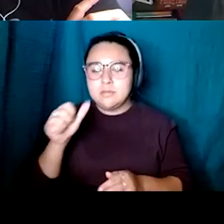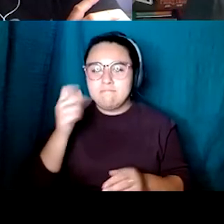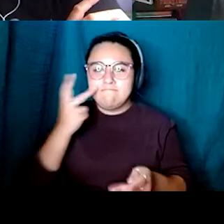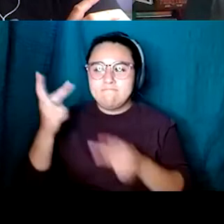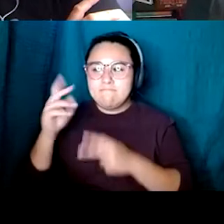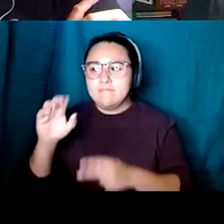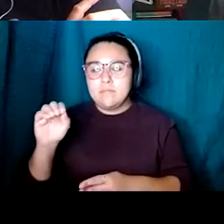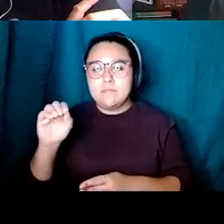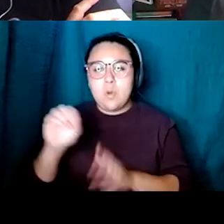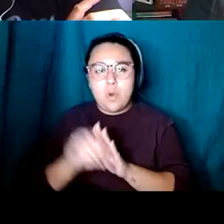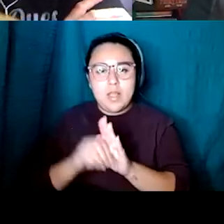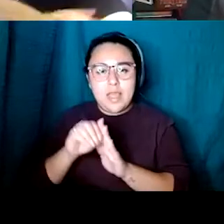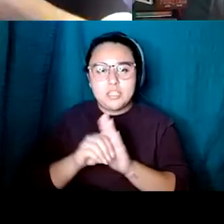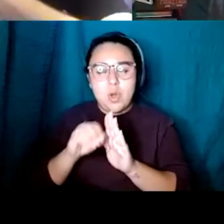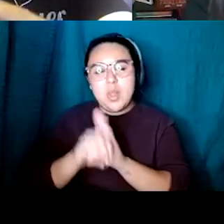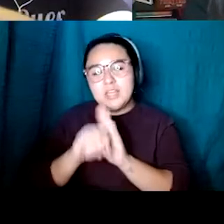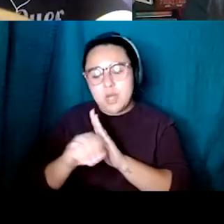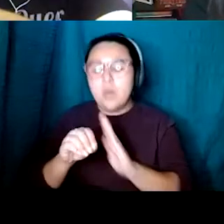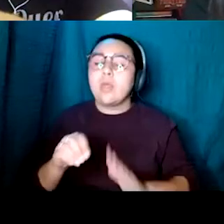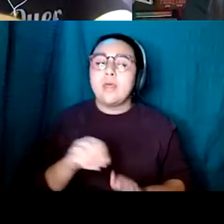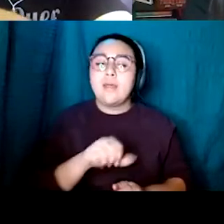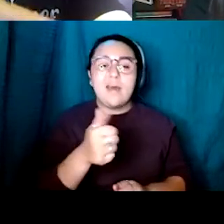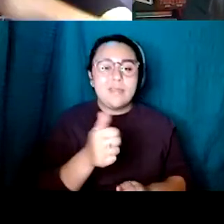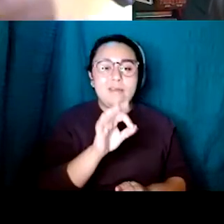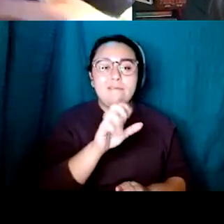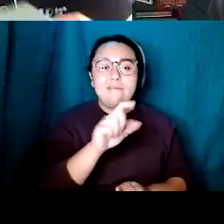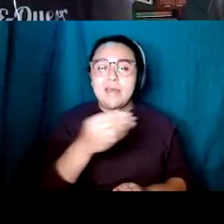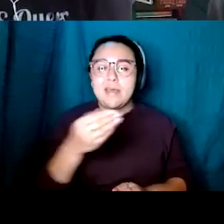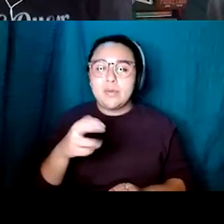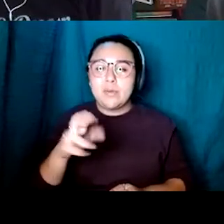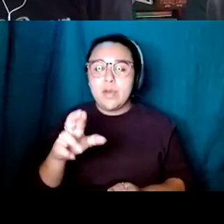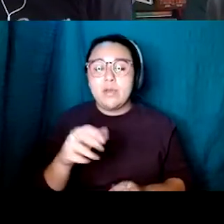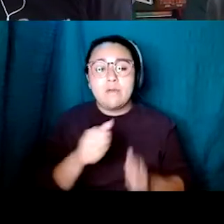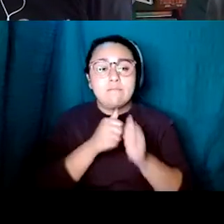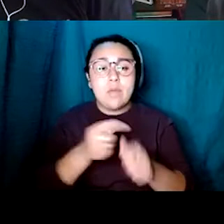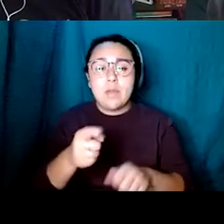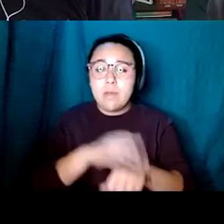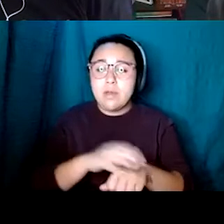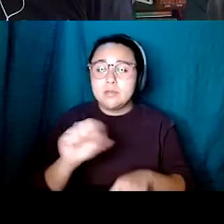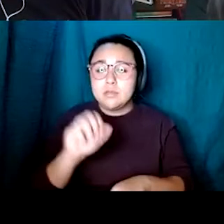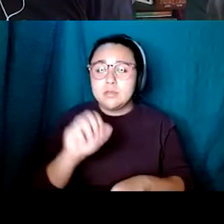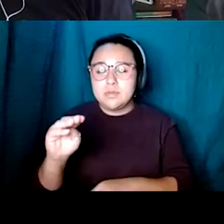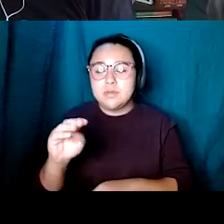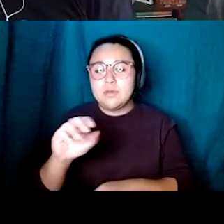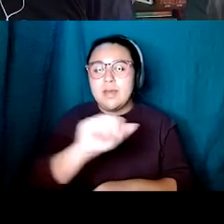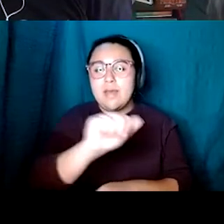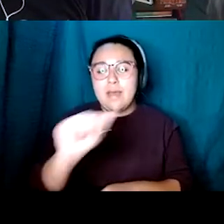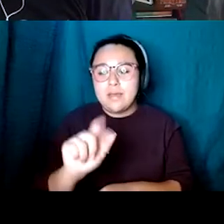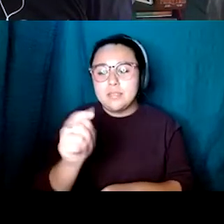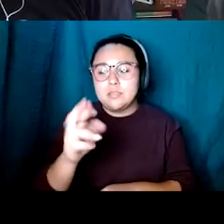Fat and Queer, an anthology of queer and trans bodies and lives. Follow Miguel on social media as at Trust